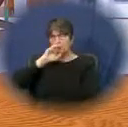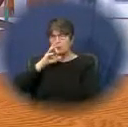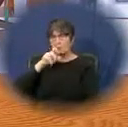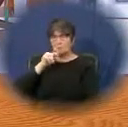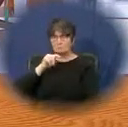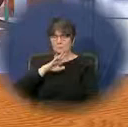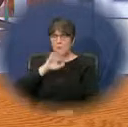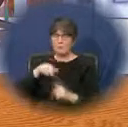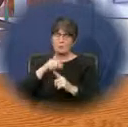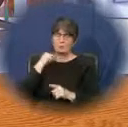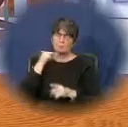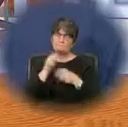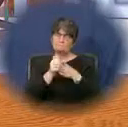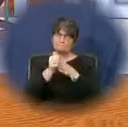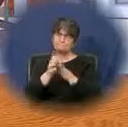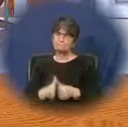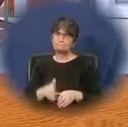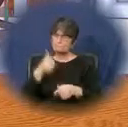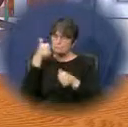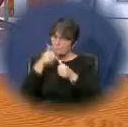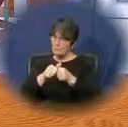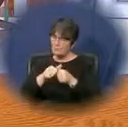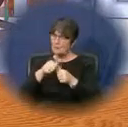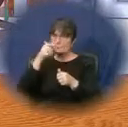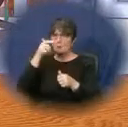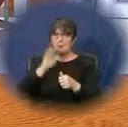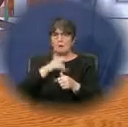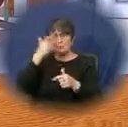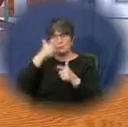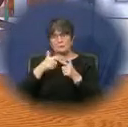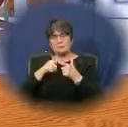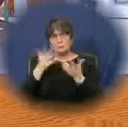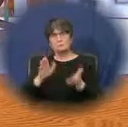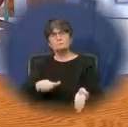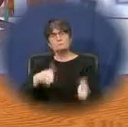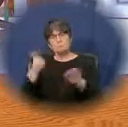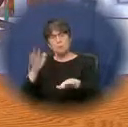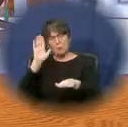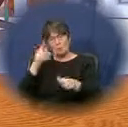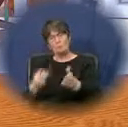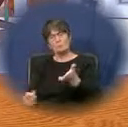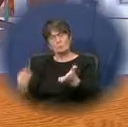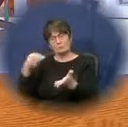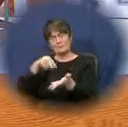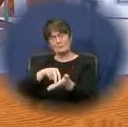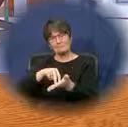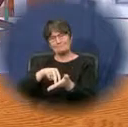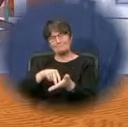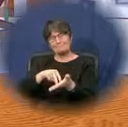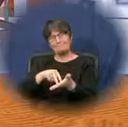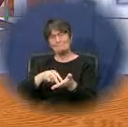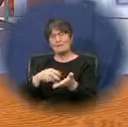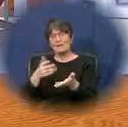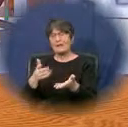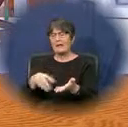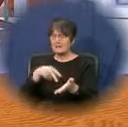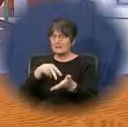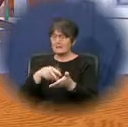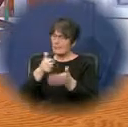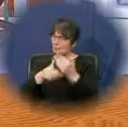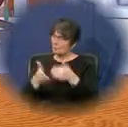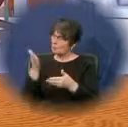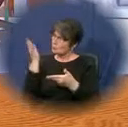clergy. Remember also our brothers and sisters who have fallen asleep in the hope of the resurrection, and all who have died in your